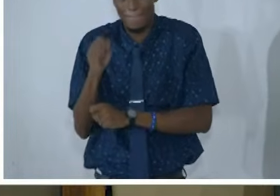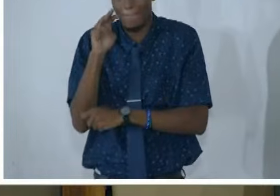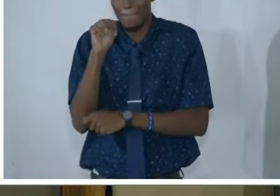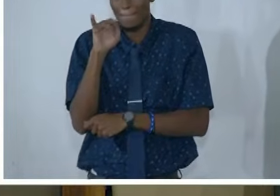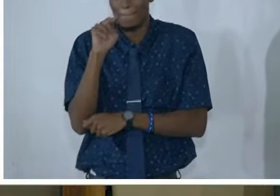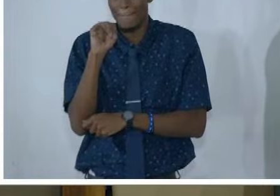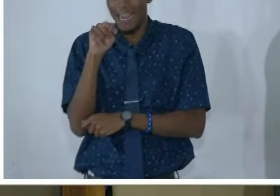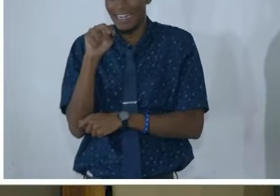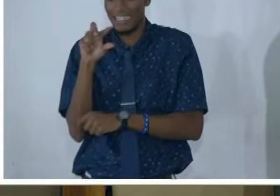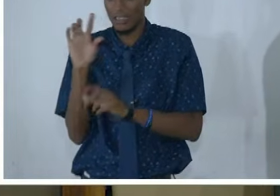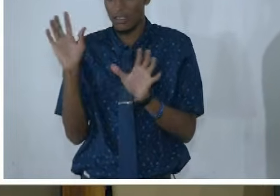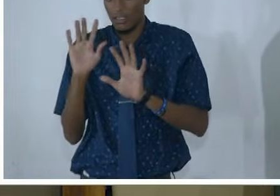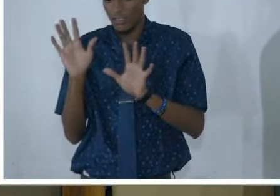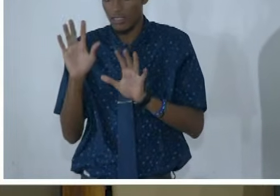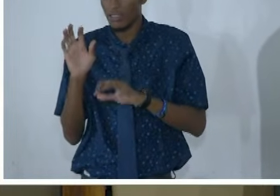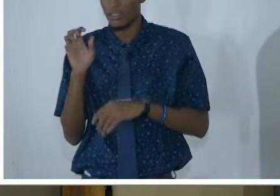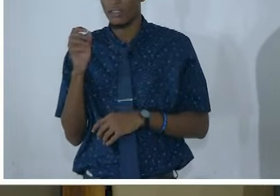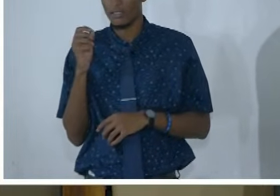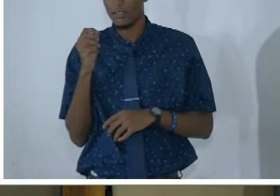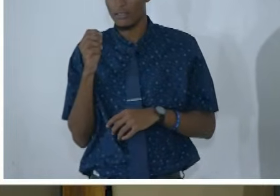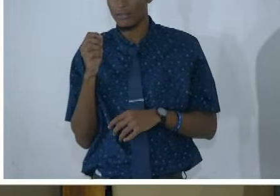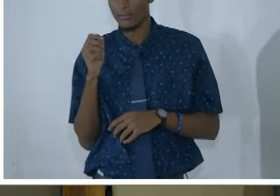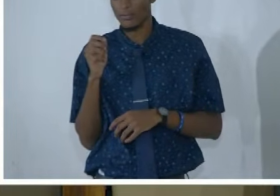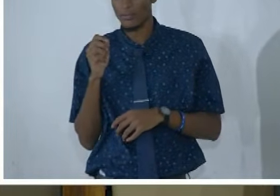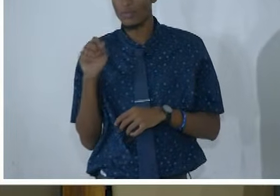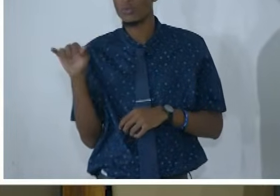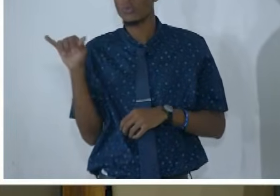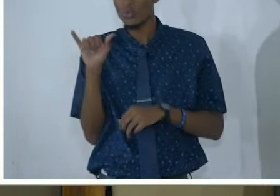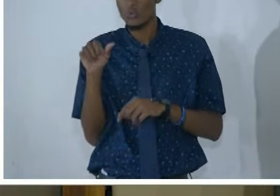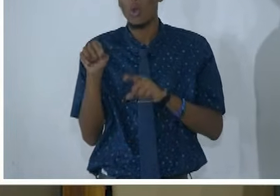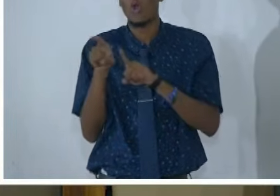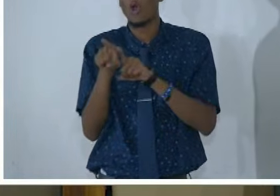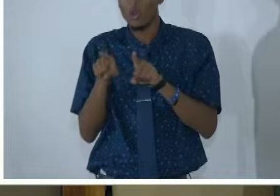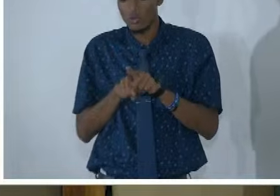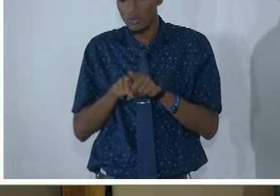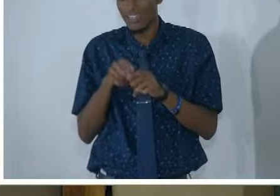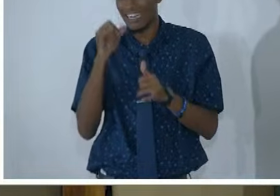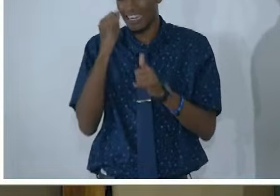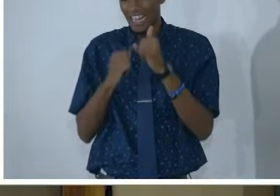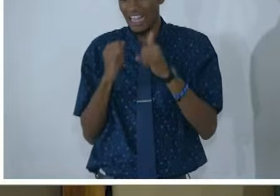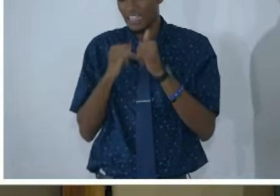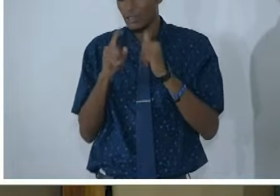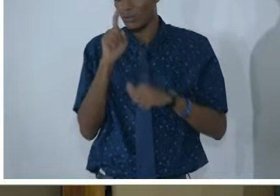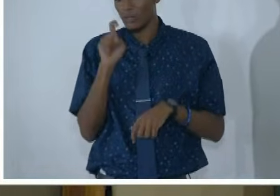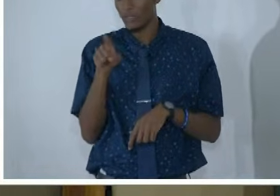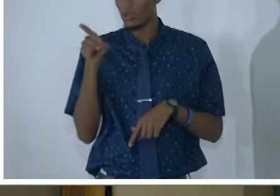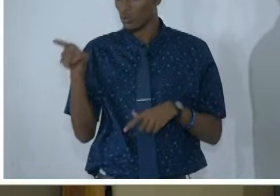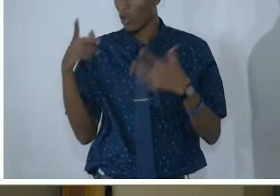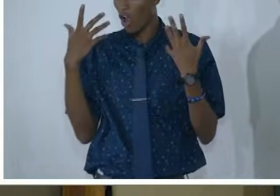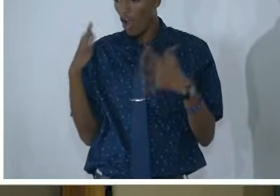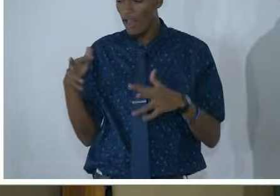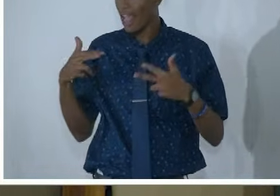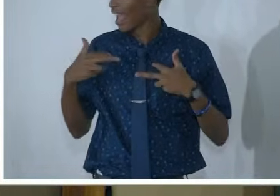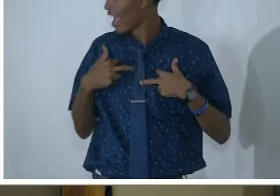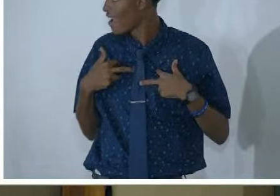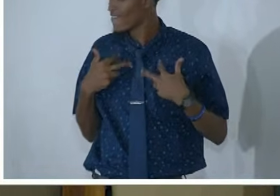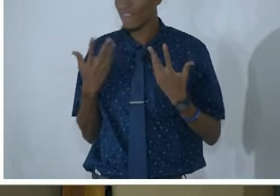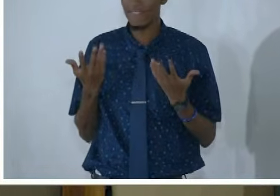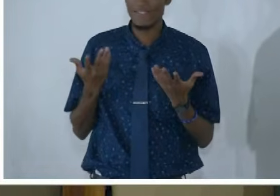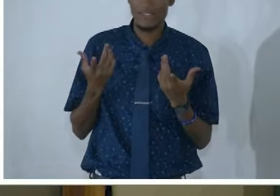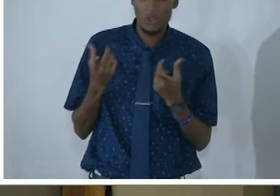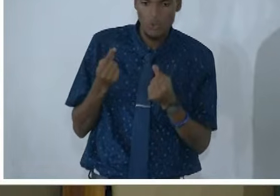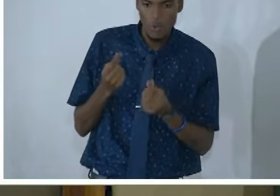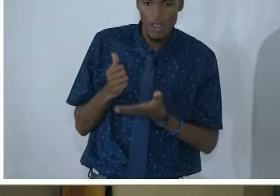So if you could just clarify that. Finally, did you reach any accommodation in relation